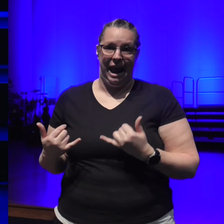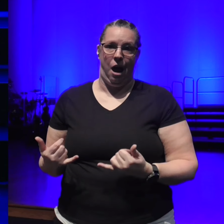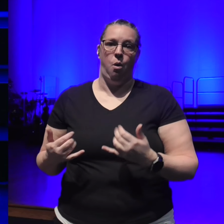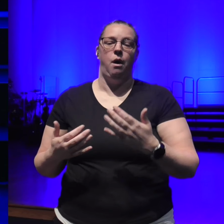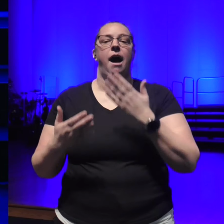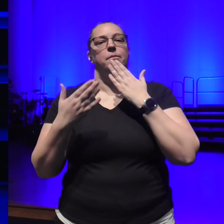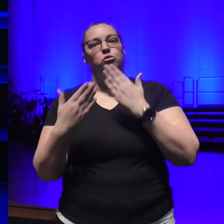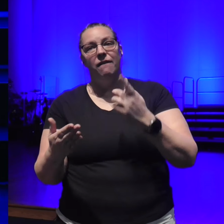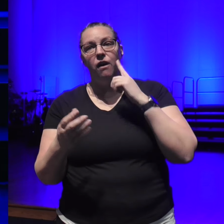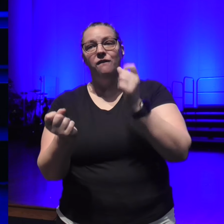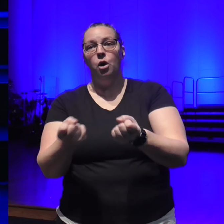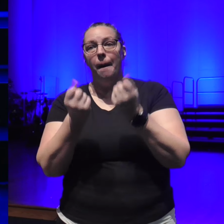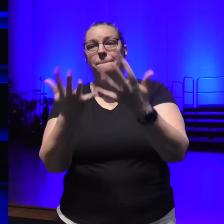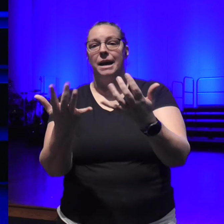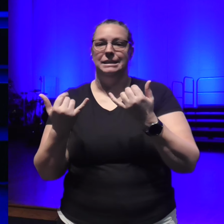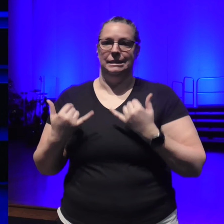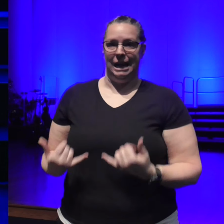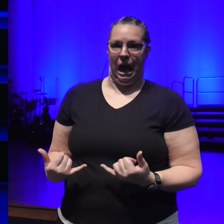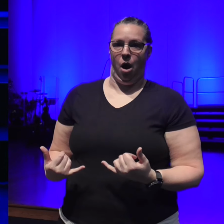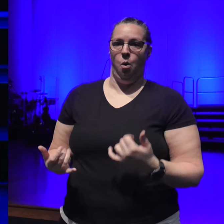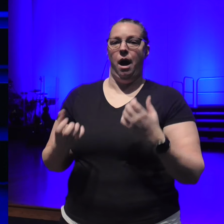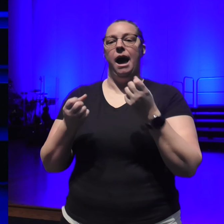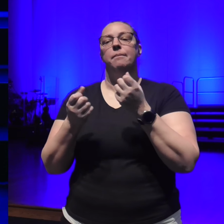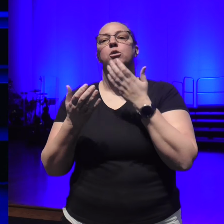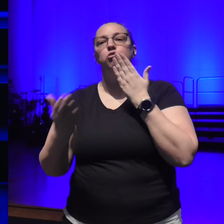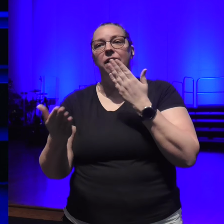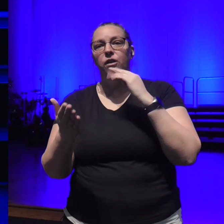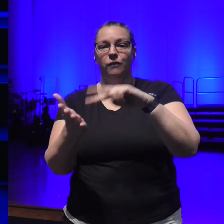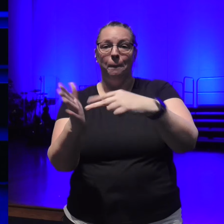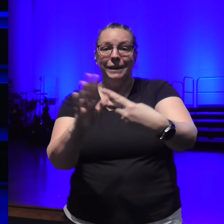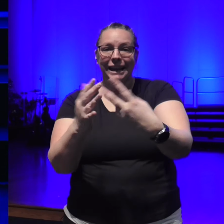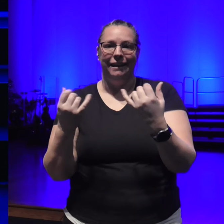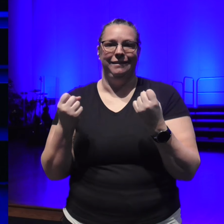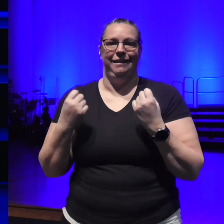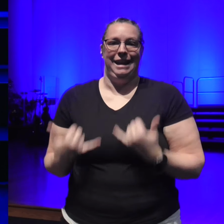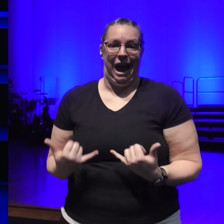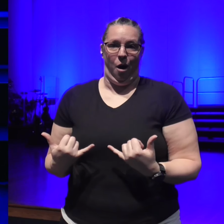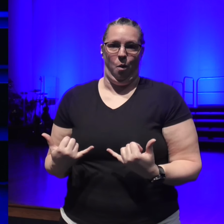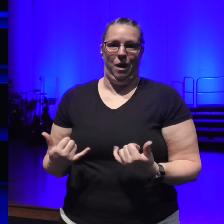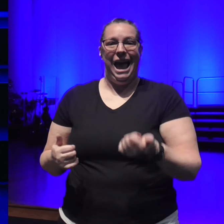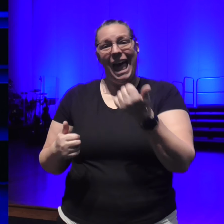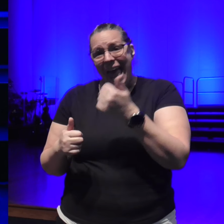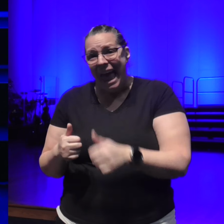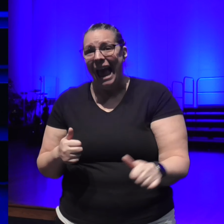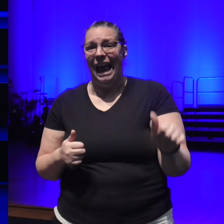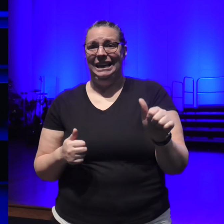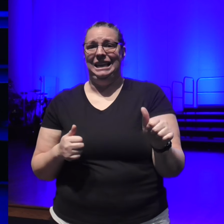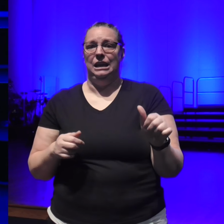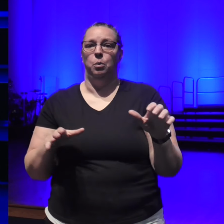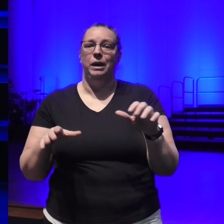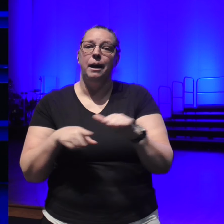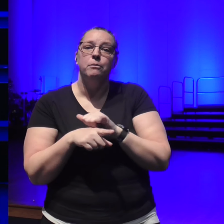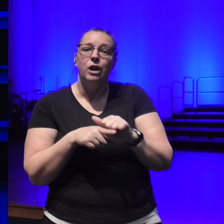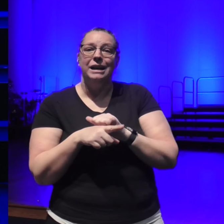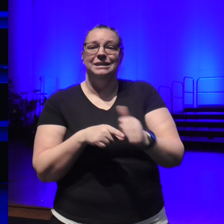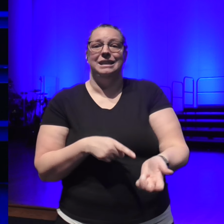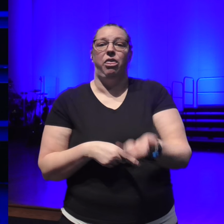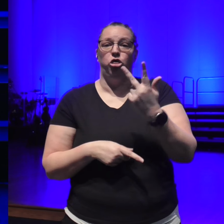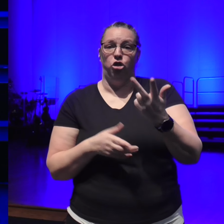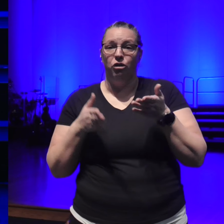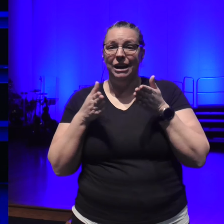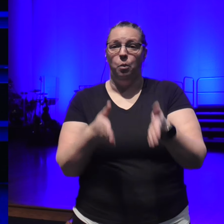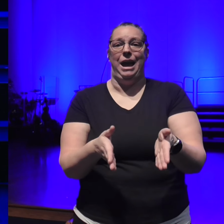that abundance now. I'm grateful for that meaning now. We can take any spiritual practice and practice it in these three ways, and we're going to